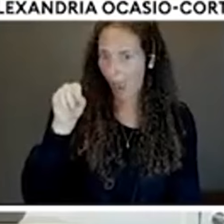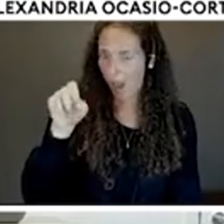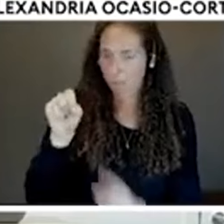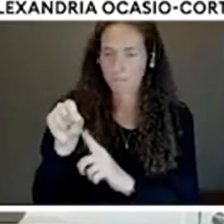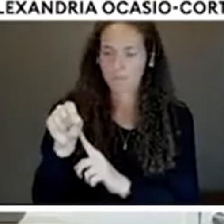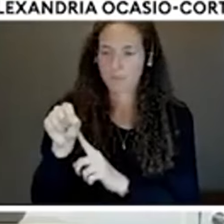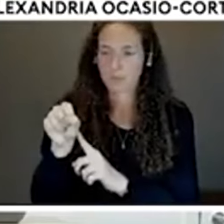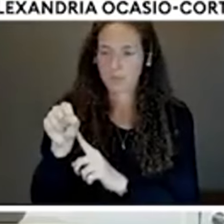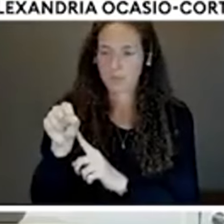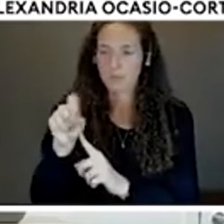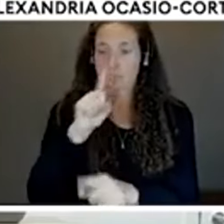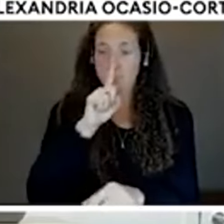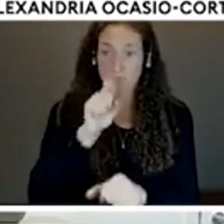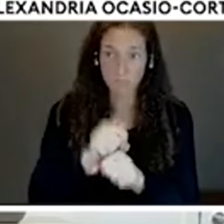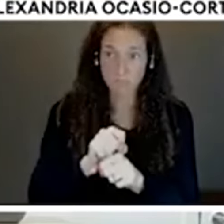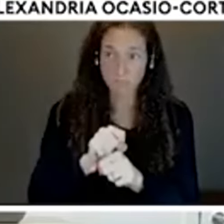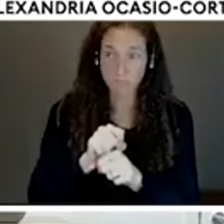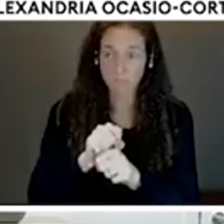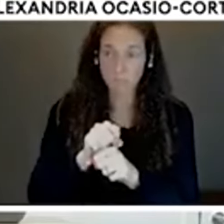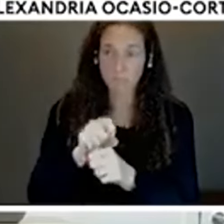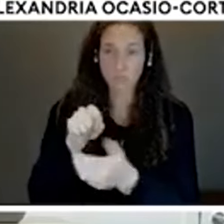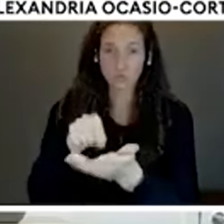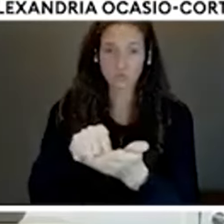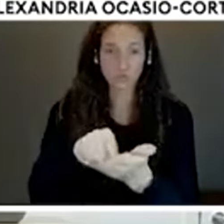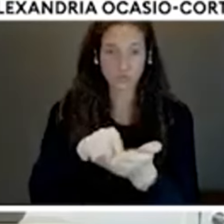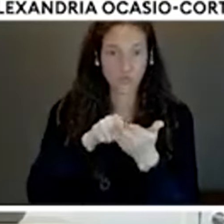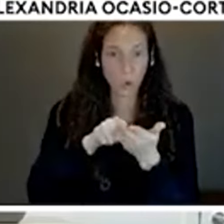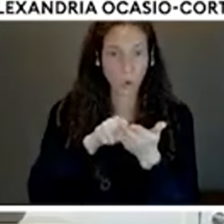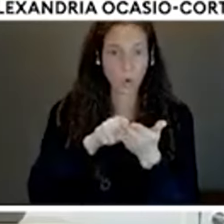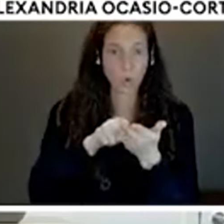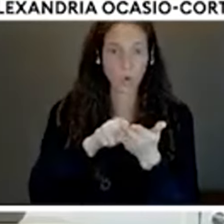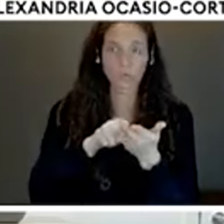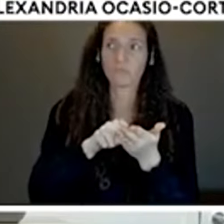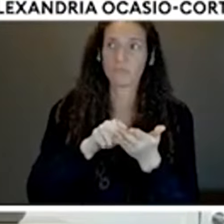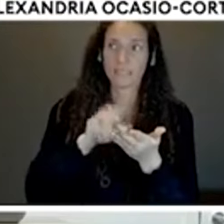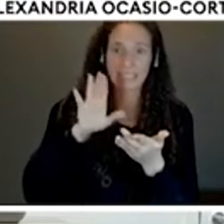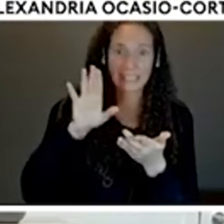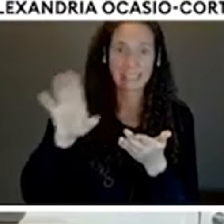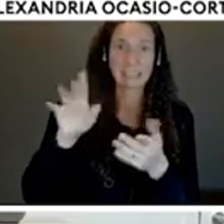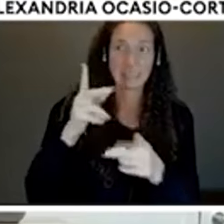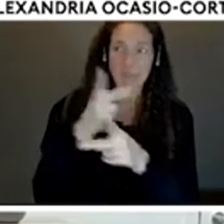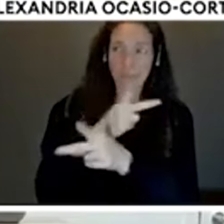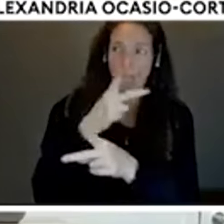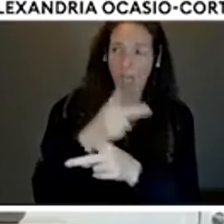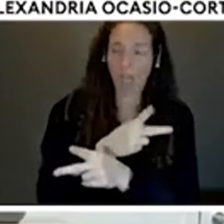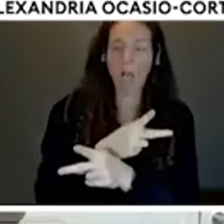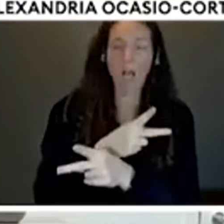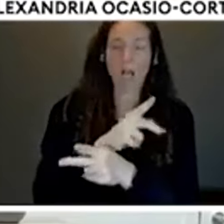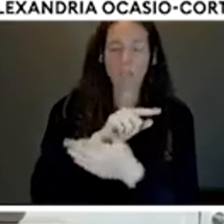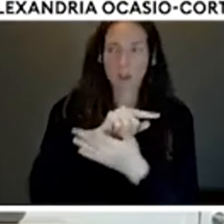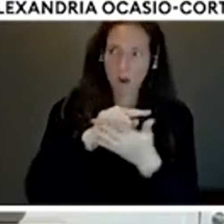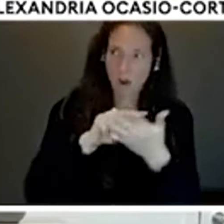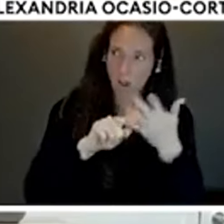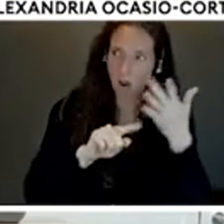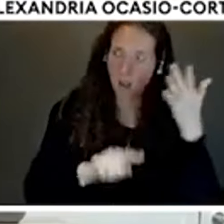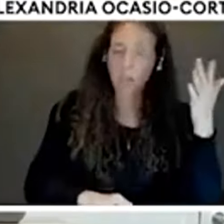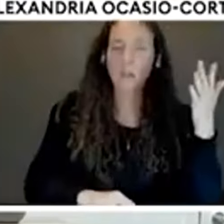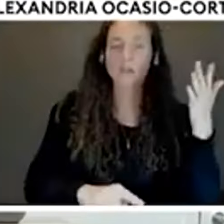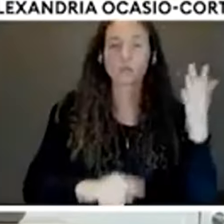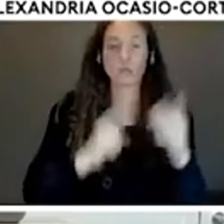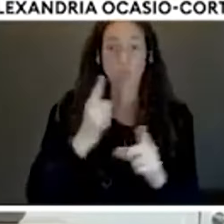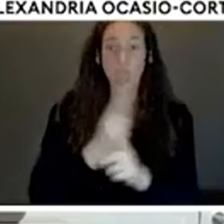his math to everyday people to actually see how this